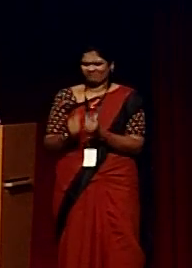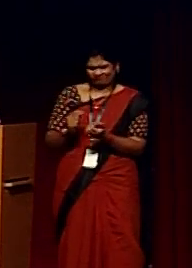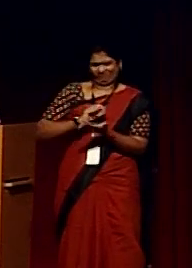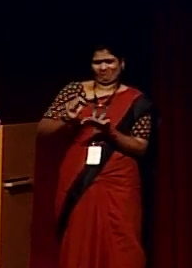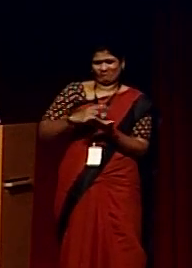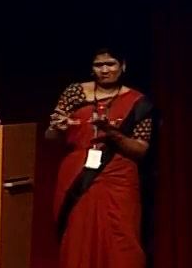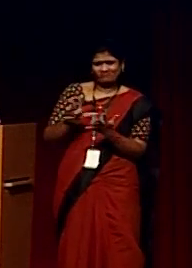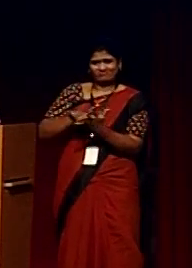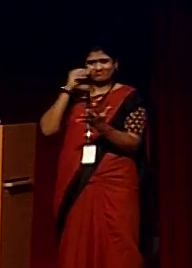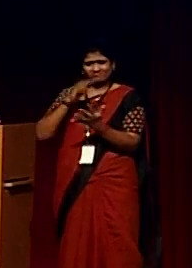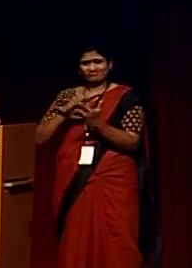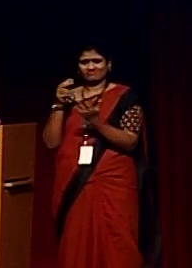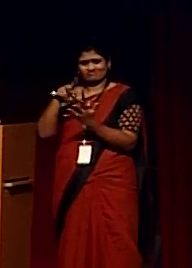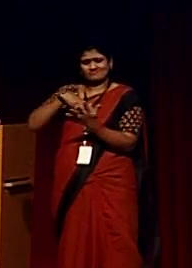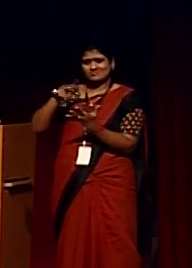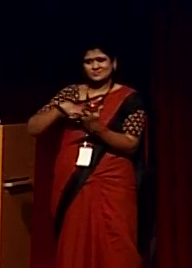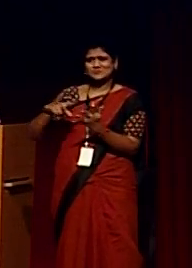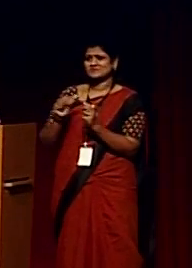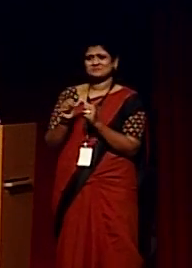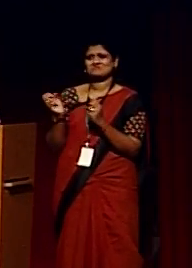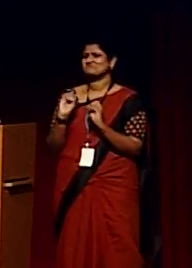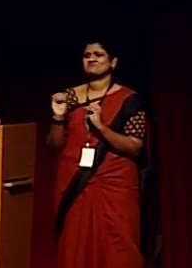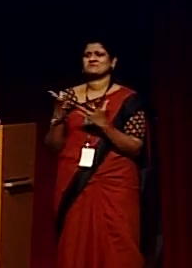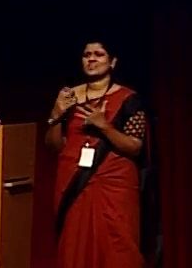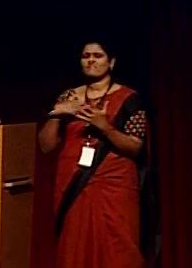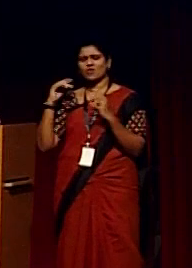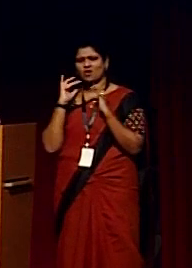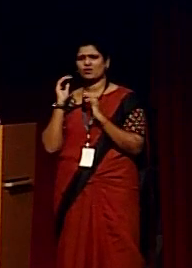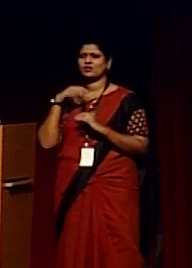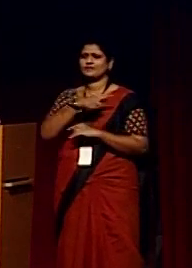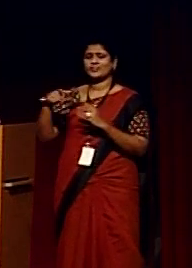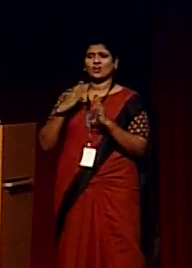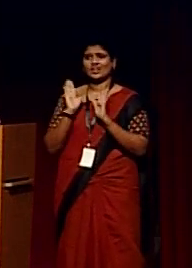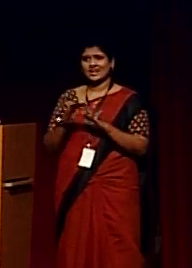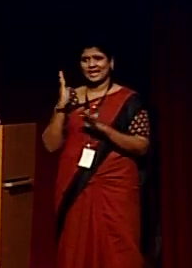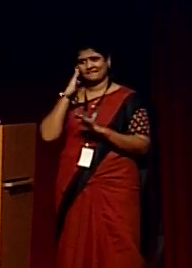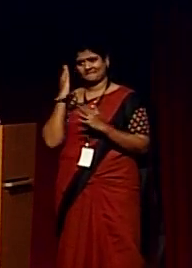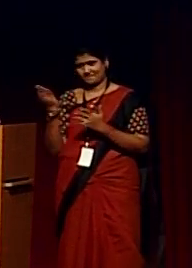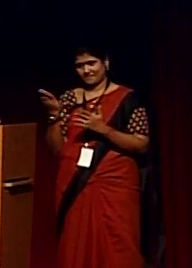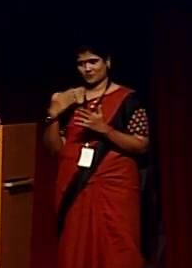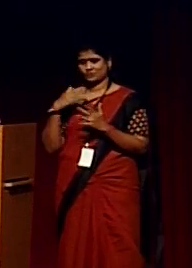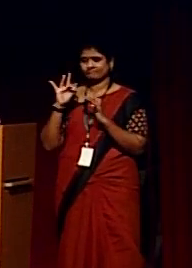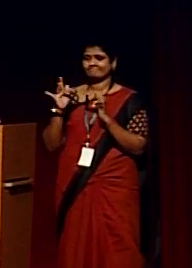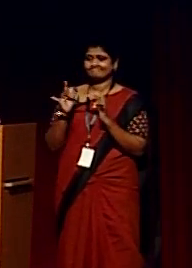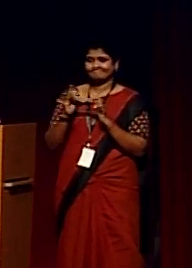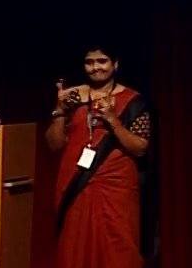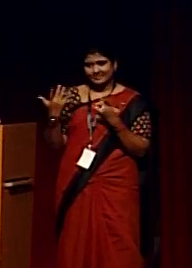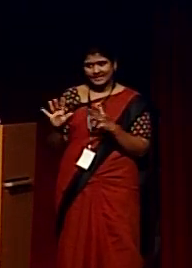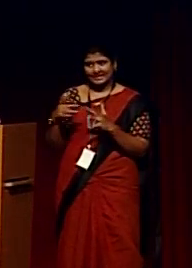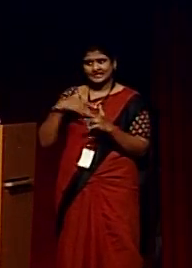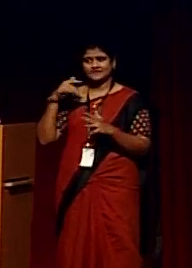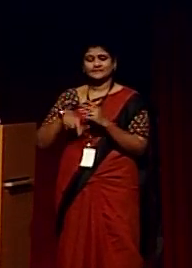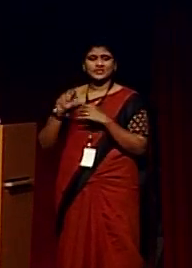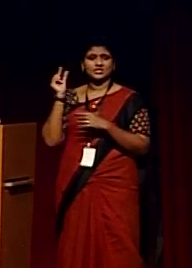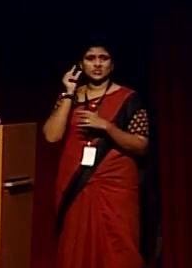an accessibility office to actually do the remedial steps and provide a version for the blind student, for the person who needs